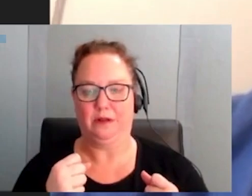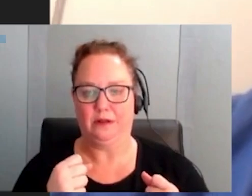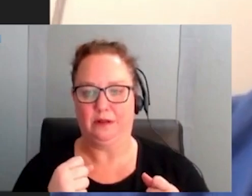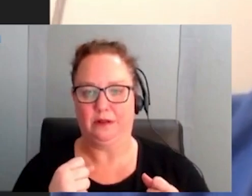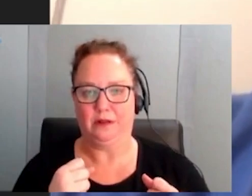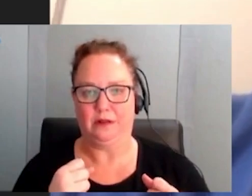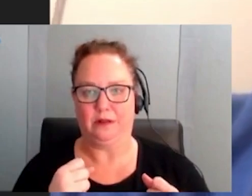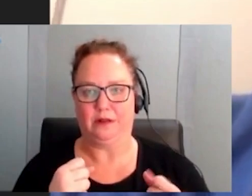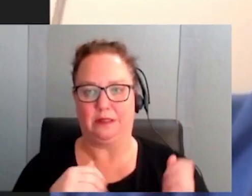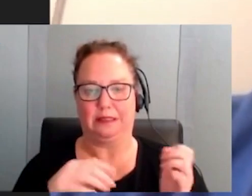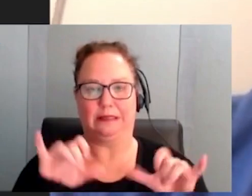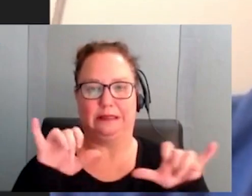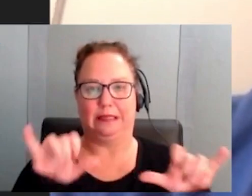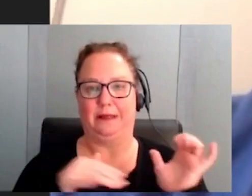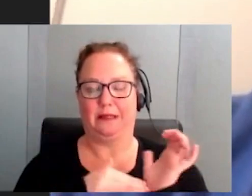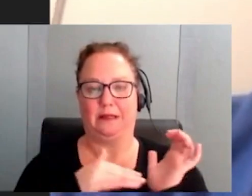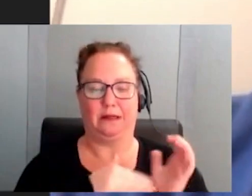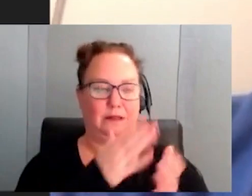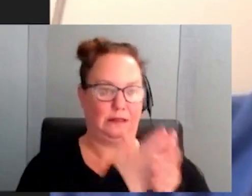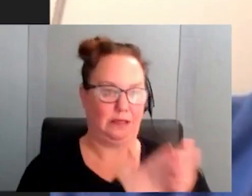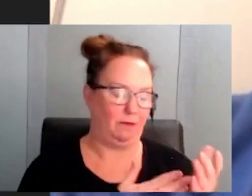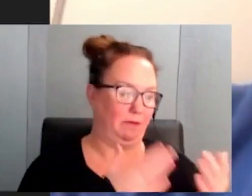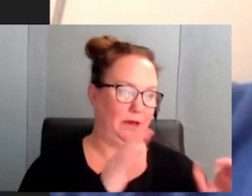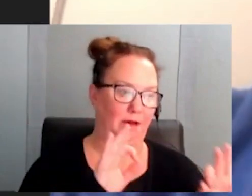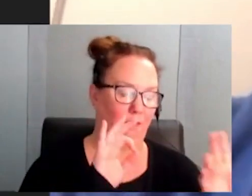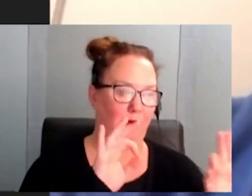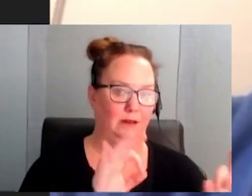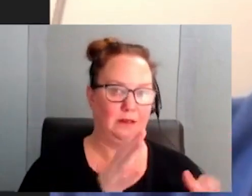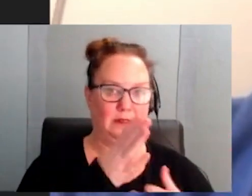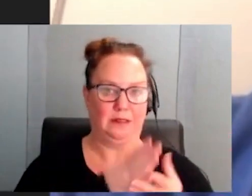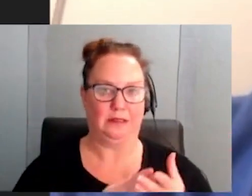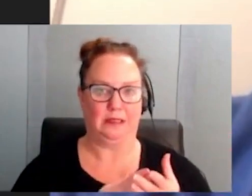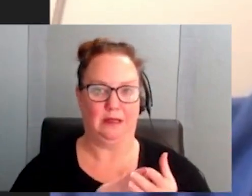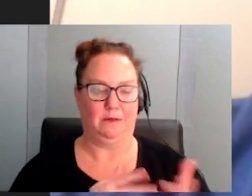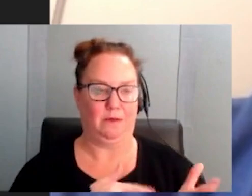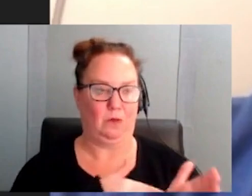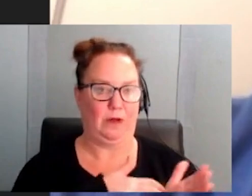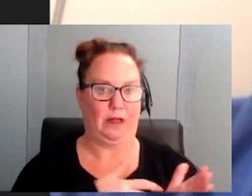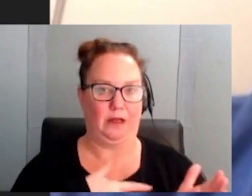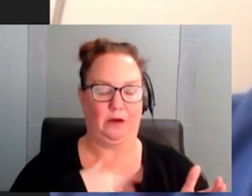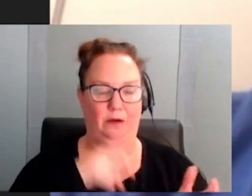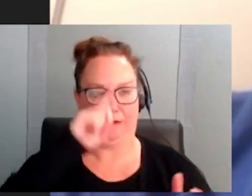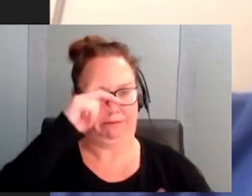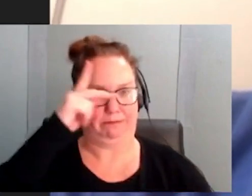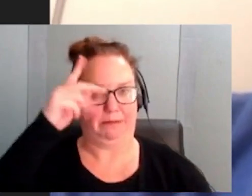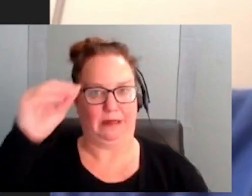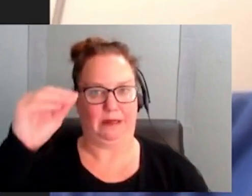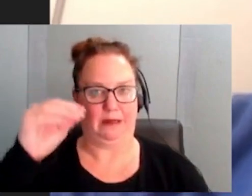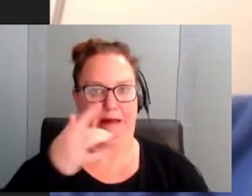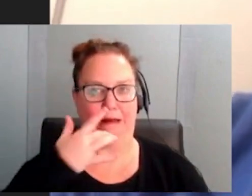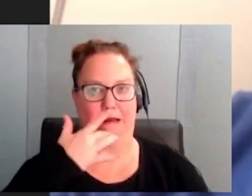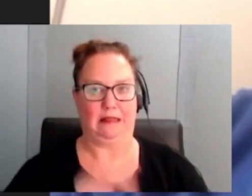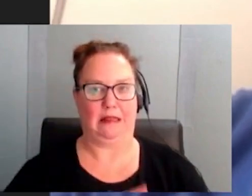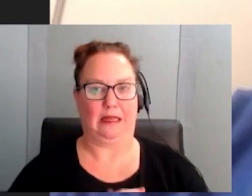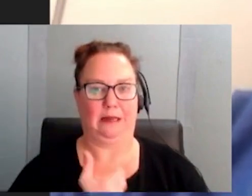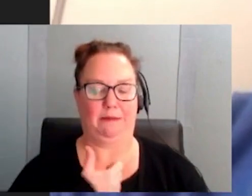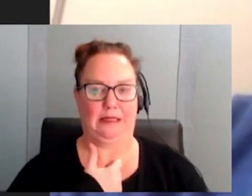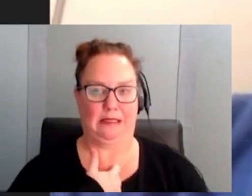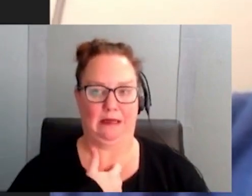same thing doctor said. Some of them would work really well, and some of them were, you would kind of black out. And I think I got lucky personally,